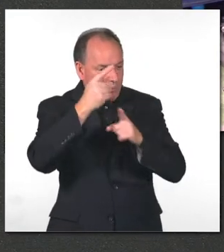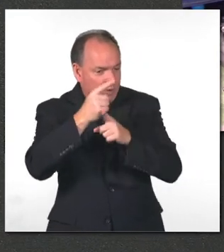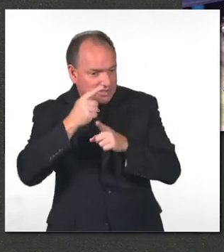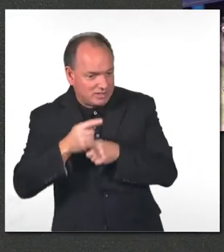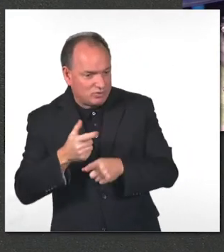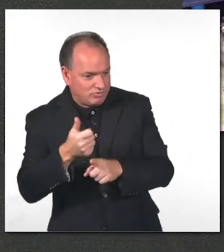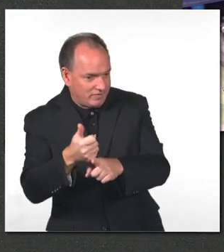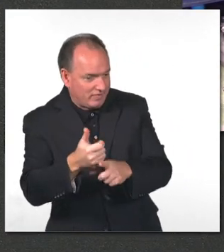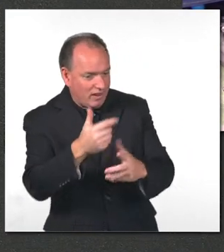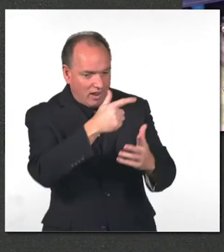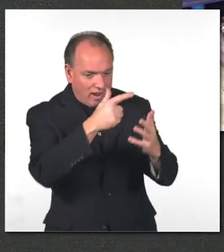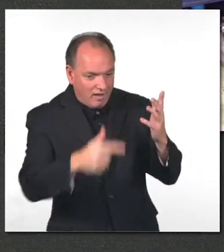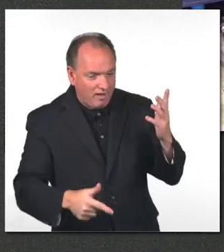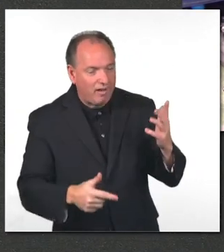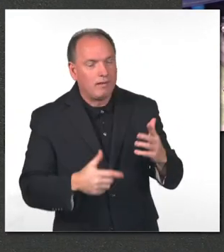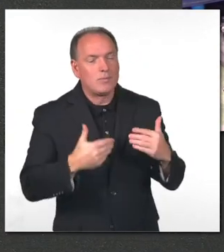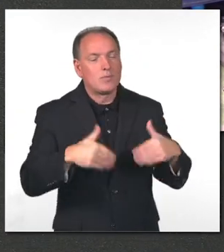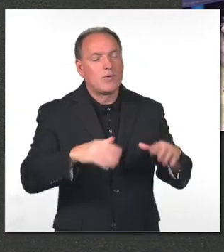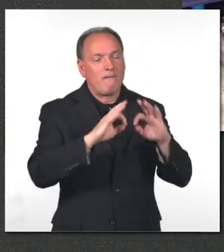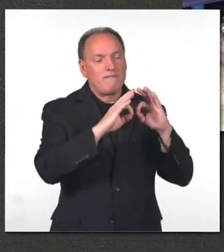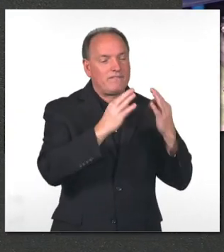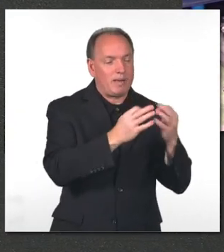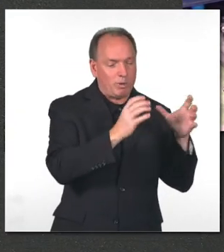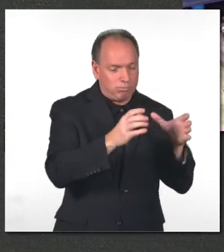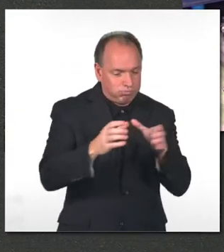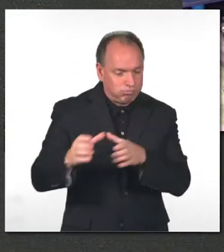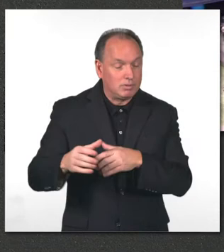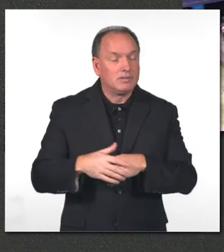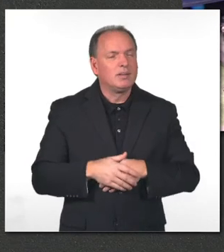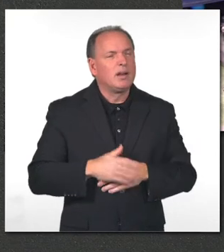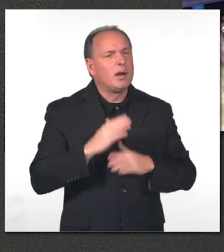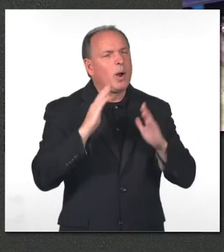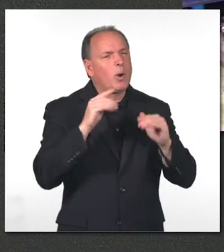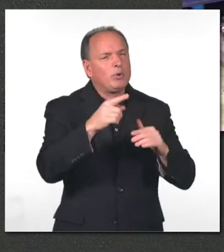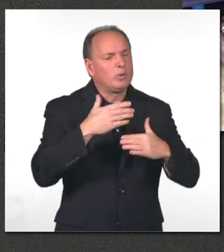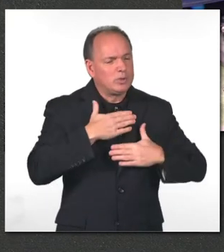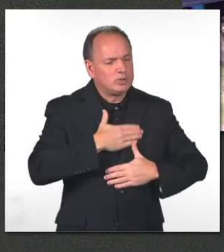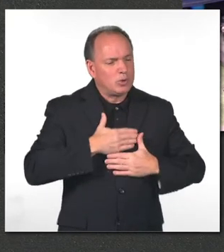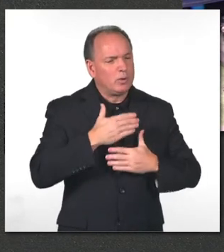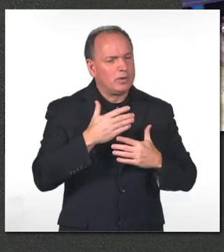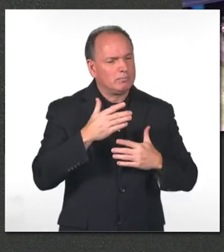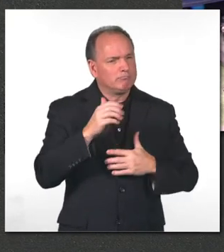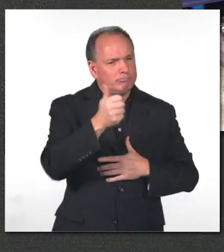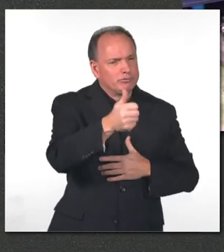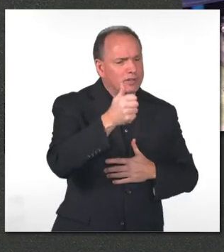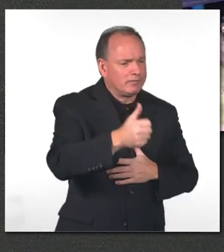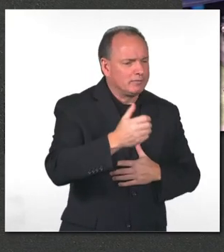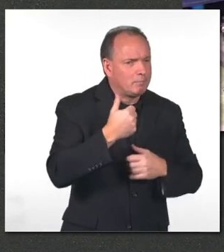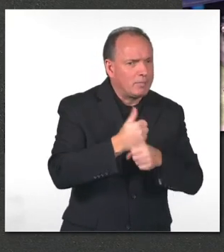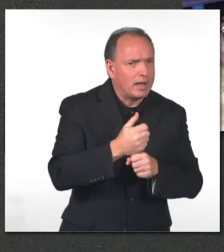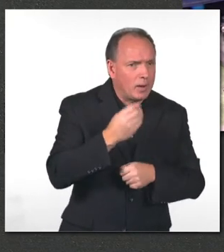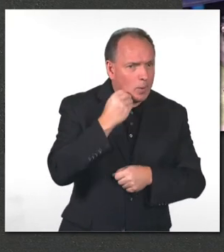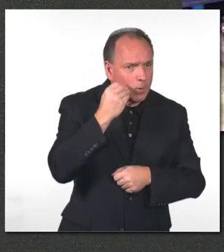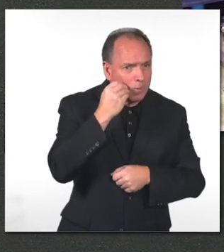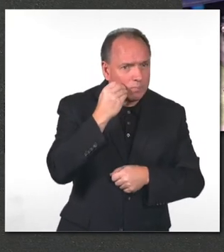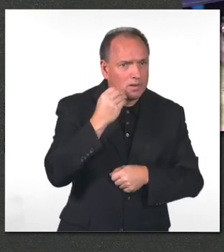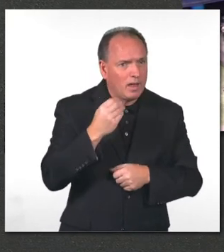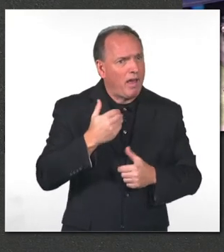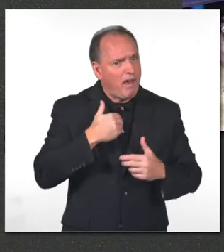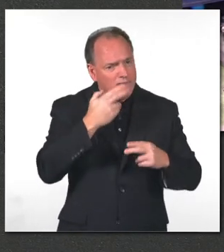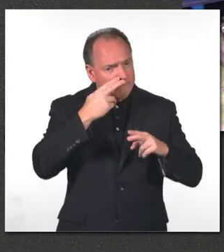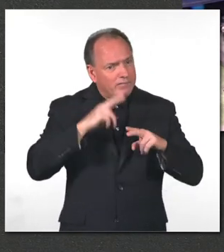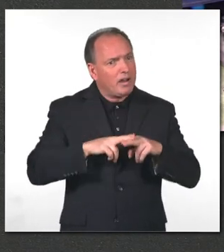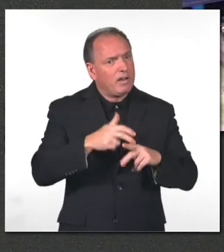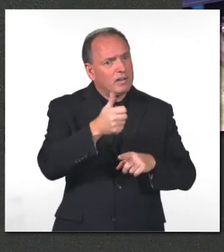snow bunny family. So I hope you enjoy this craft at home and have a ball making